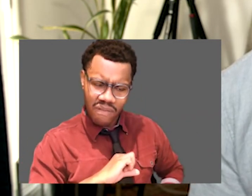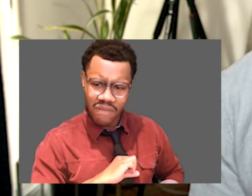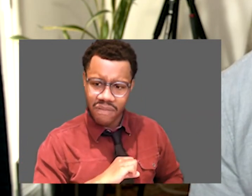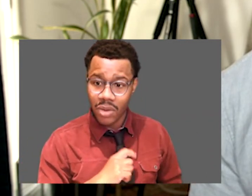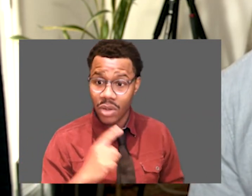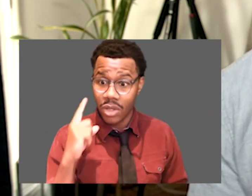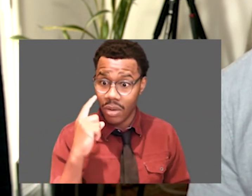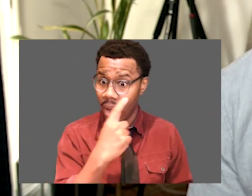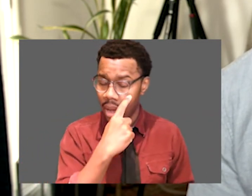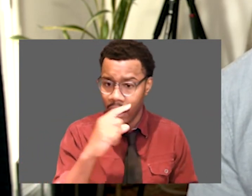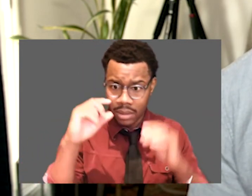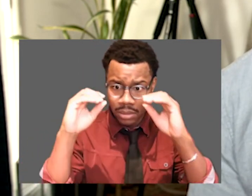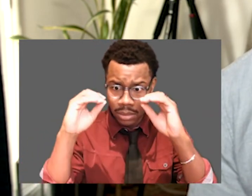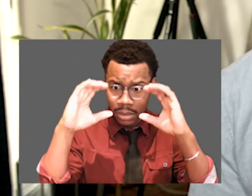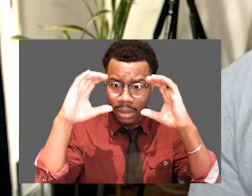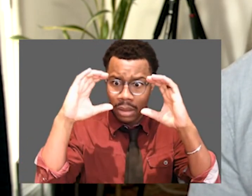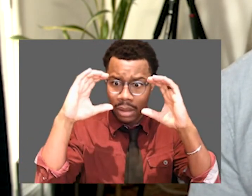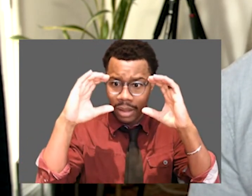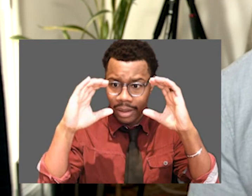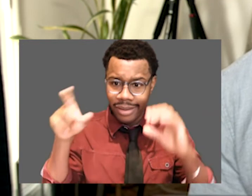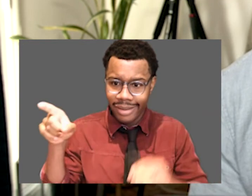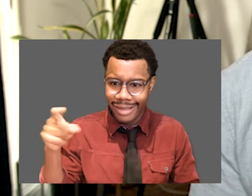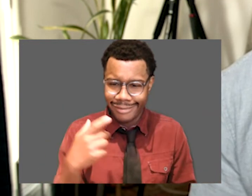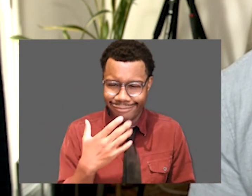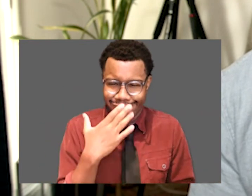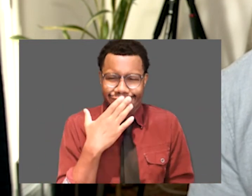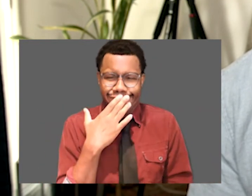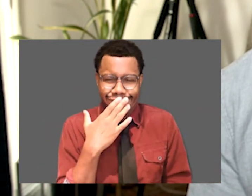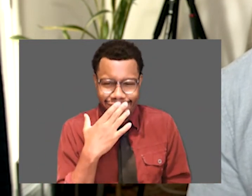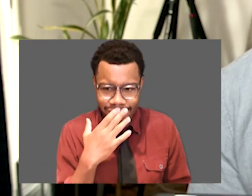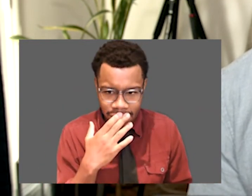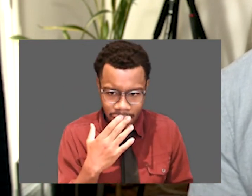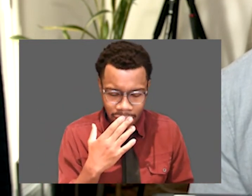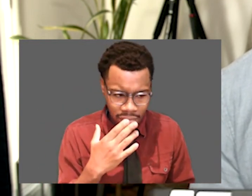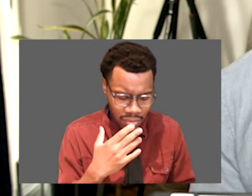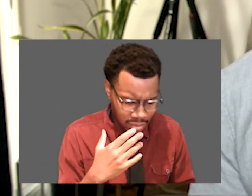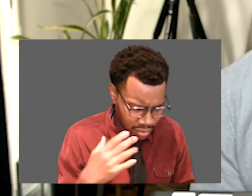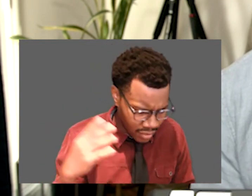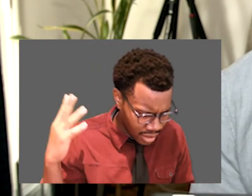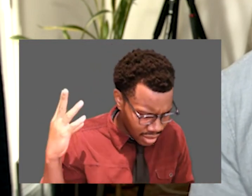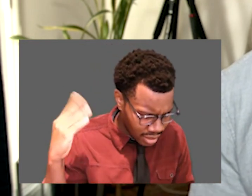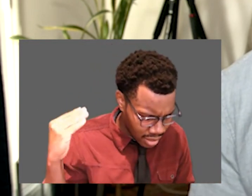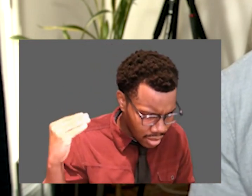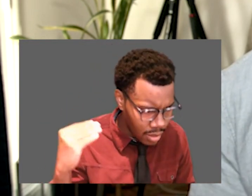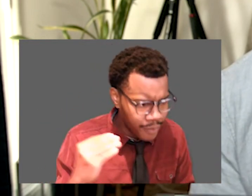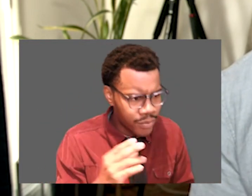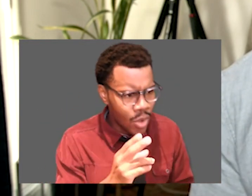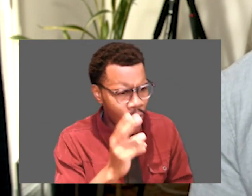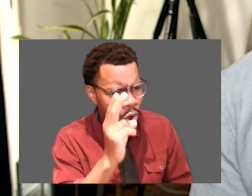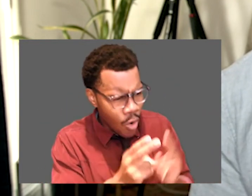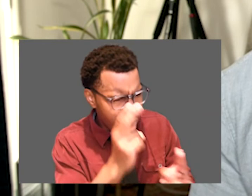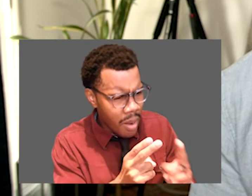chuckle. And then the gruff voice gut punches you again. "Get to it and let me see if you're holding